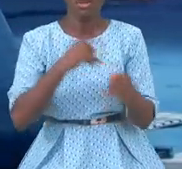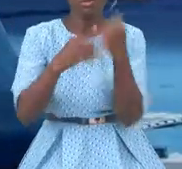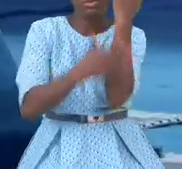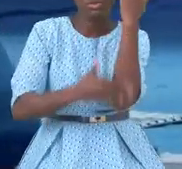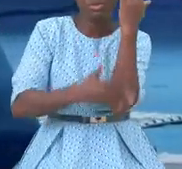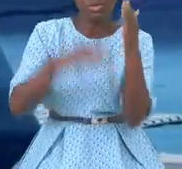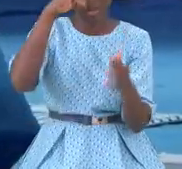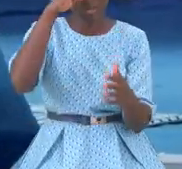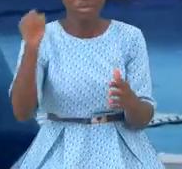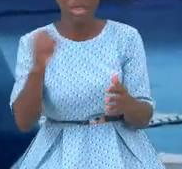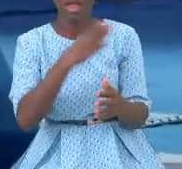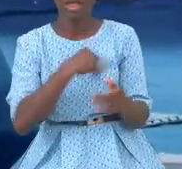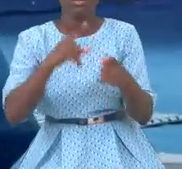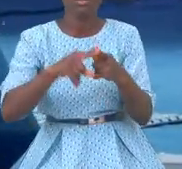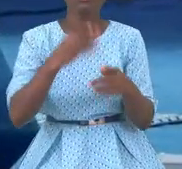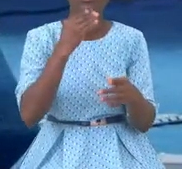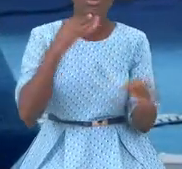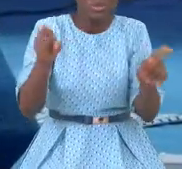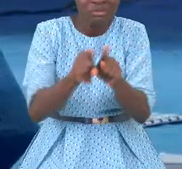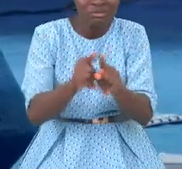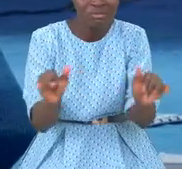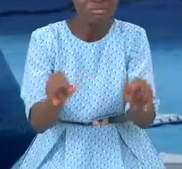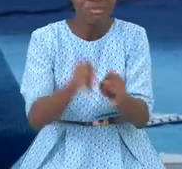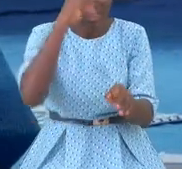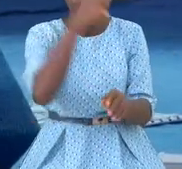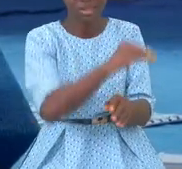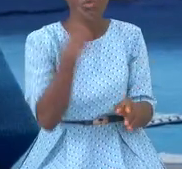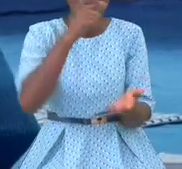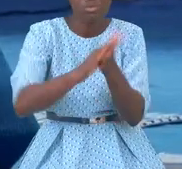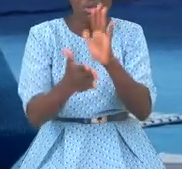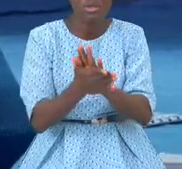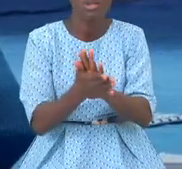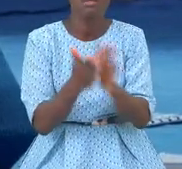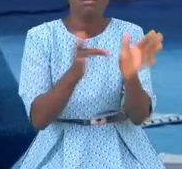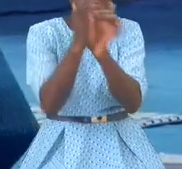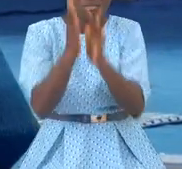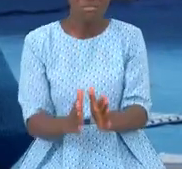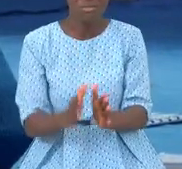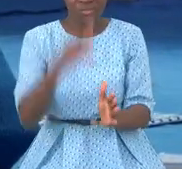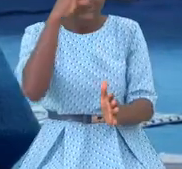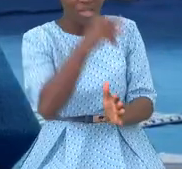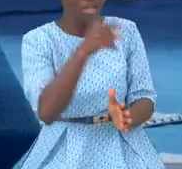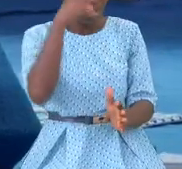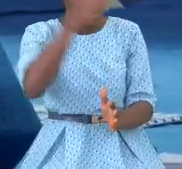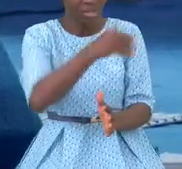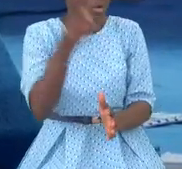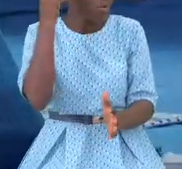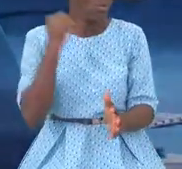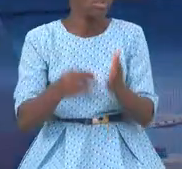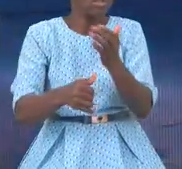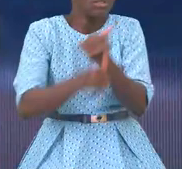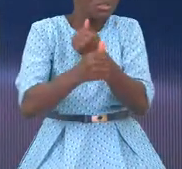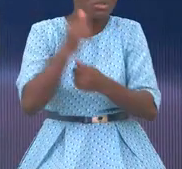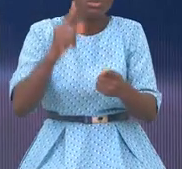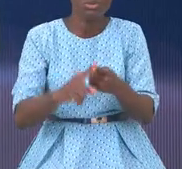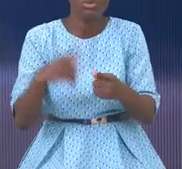became believers, he was dangerous to the Gentiles, he was dangerous to everyone. He said, but